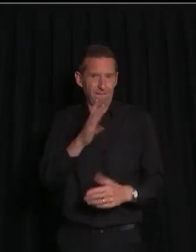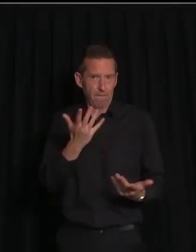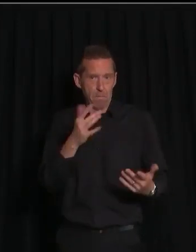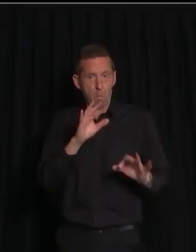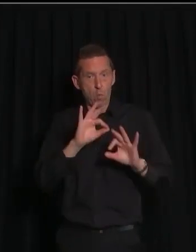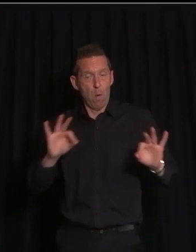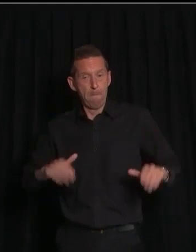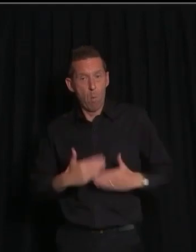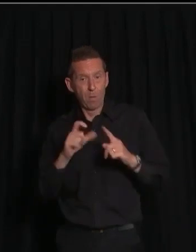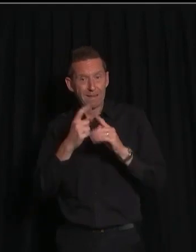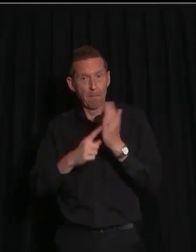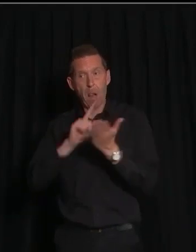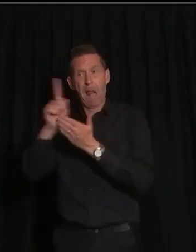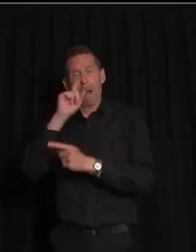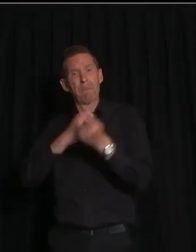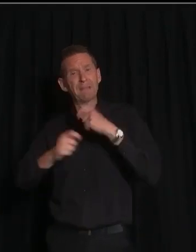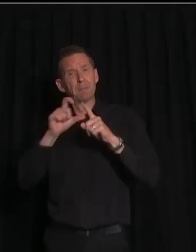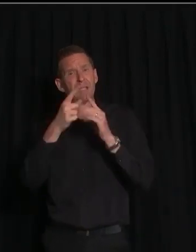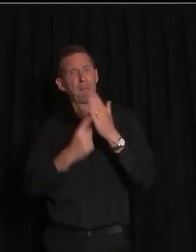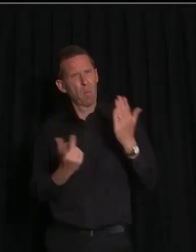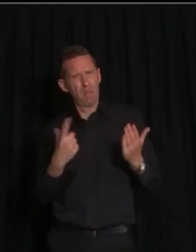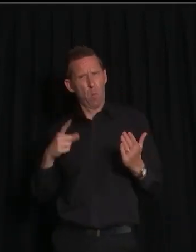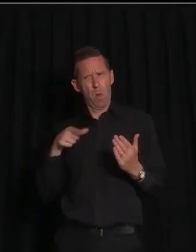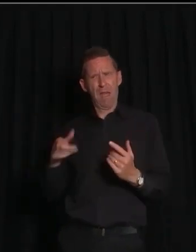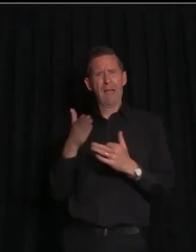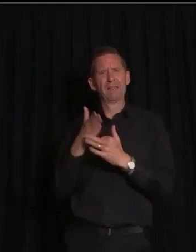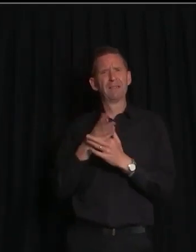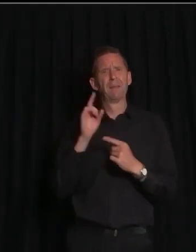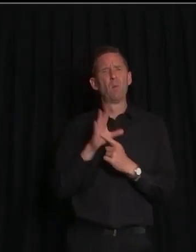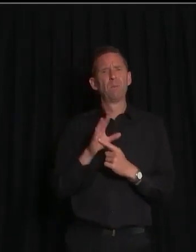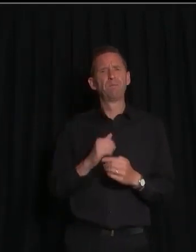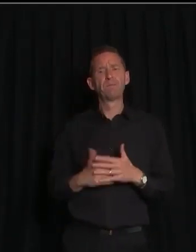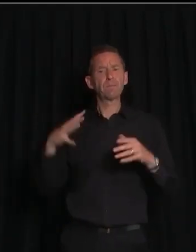so access is so crucial, and within